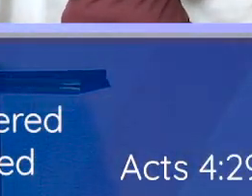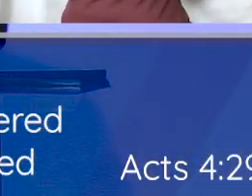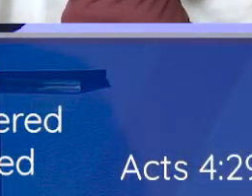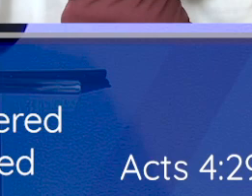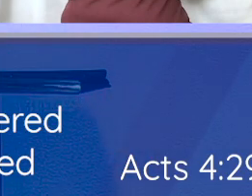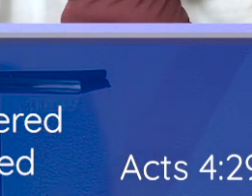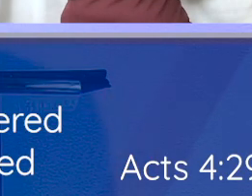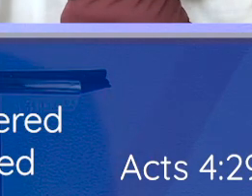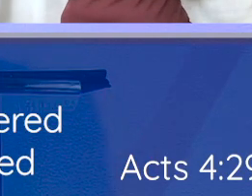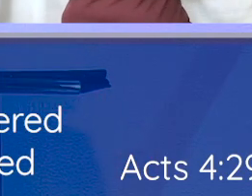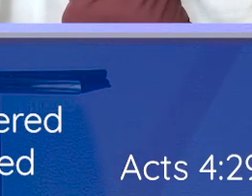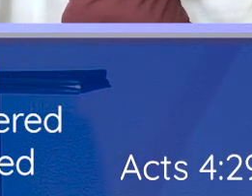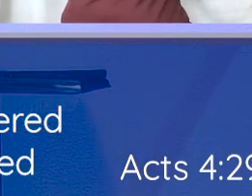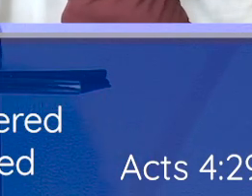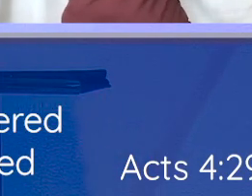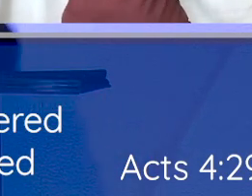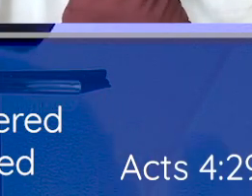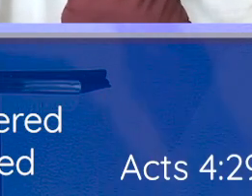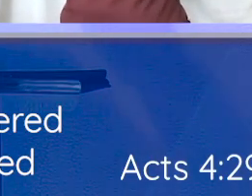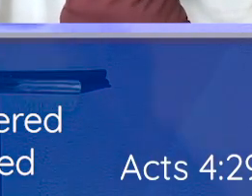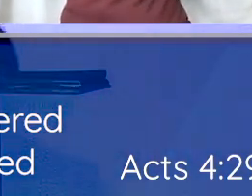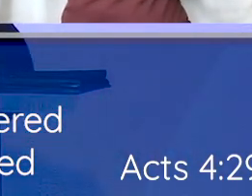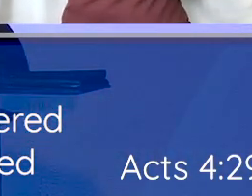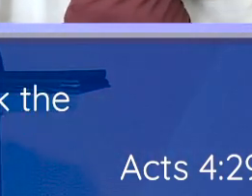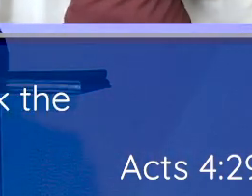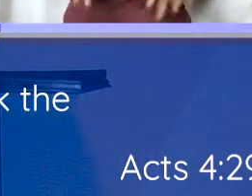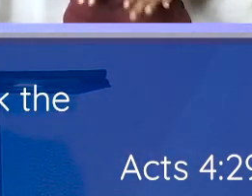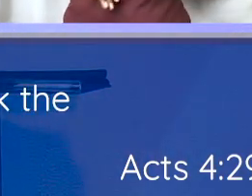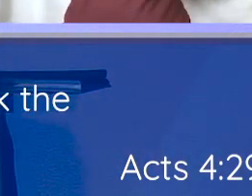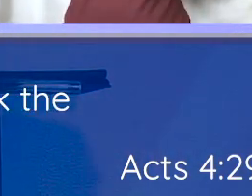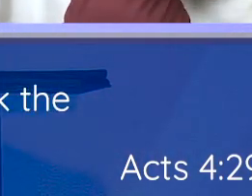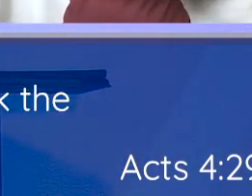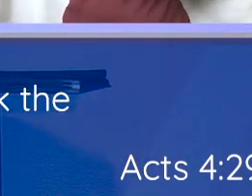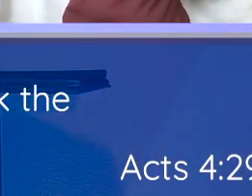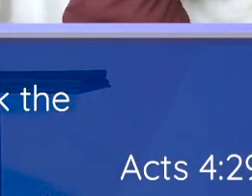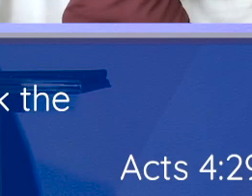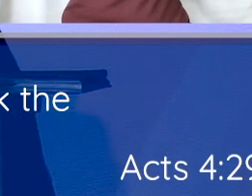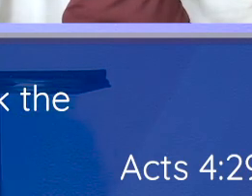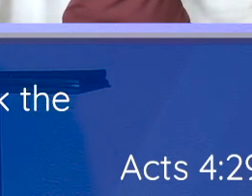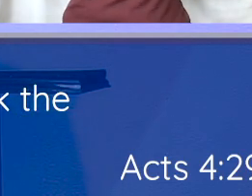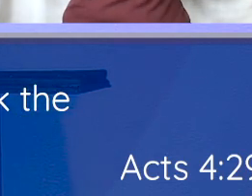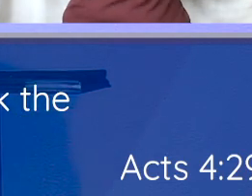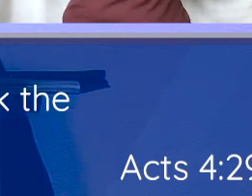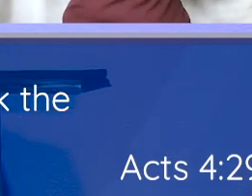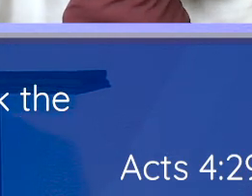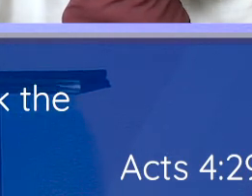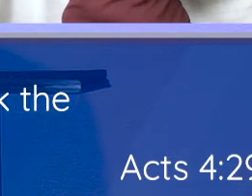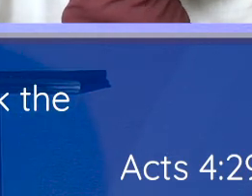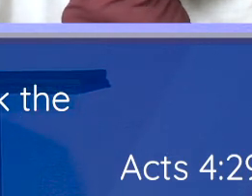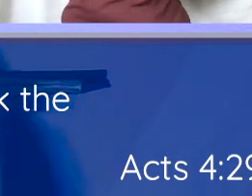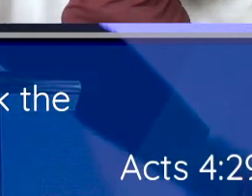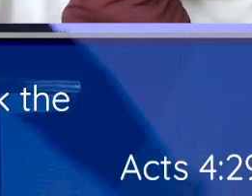prayed, the place was shaken and they were filled with the Holy Spirit and began